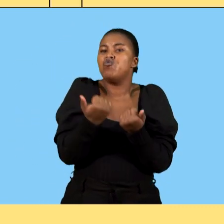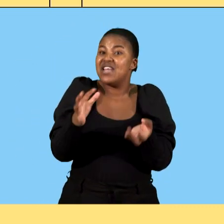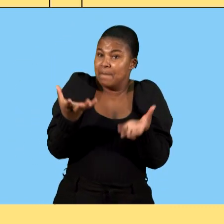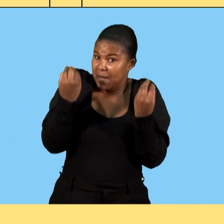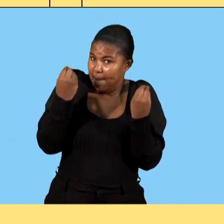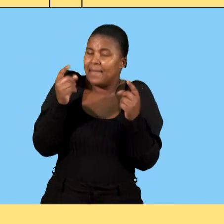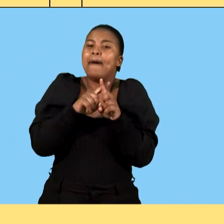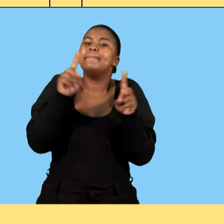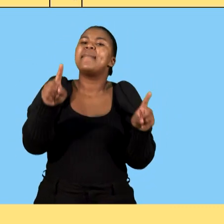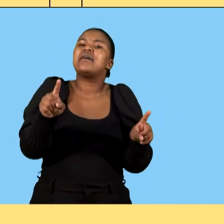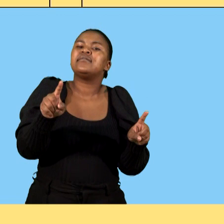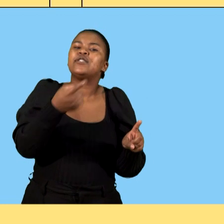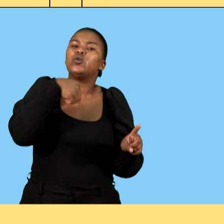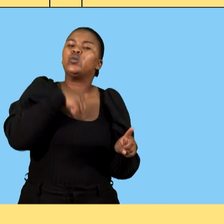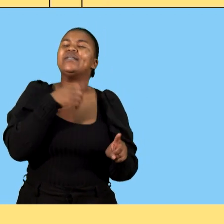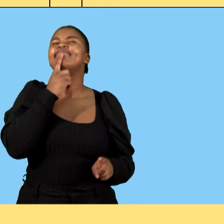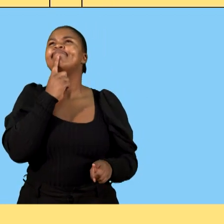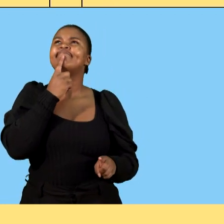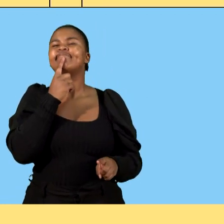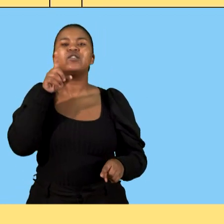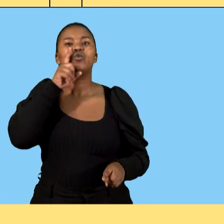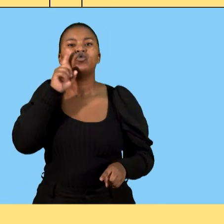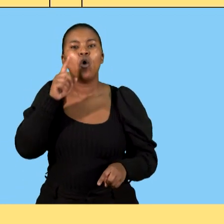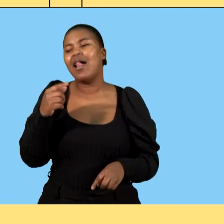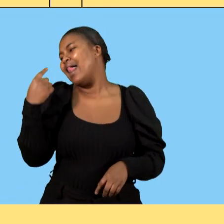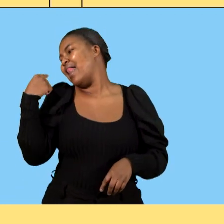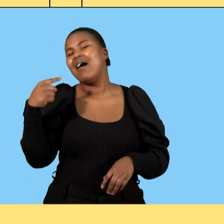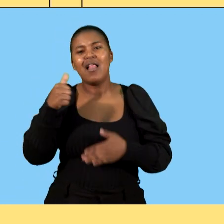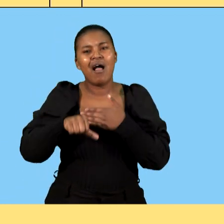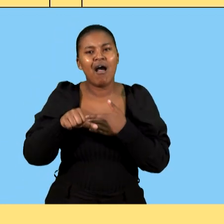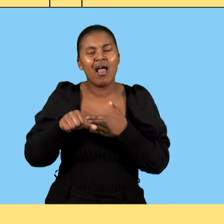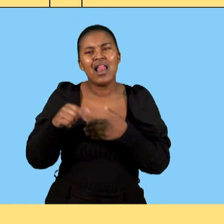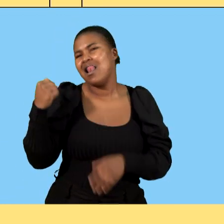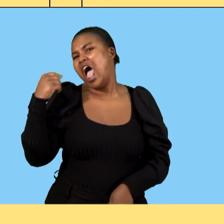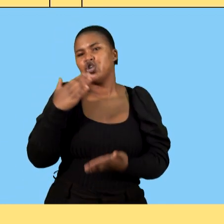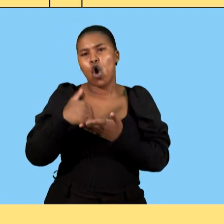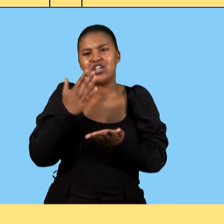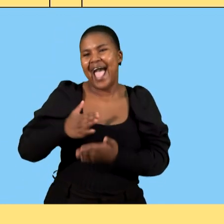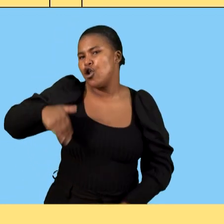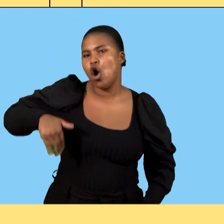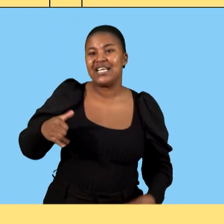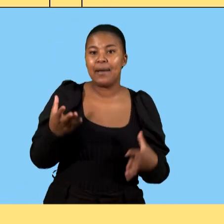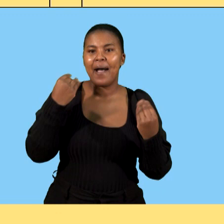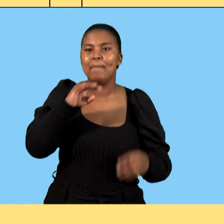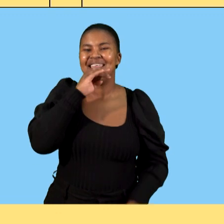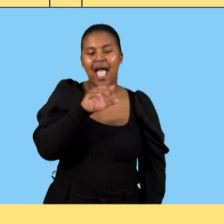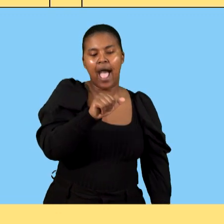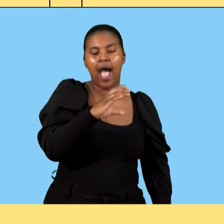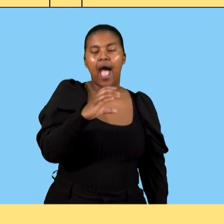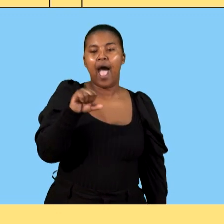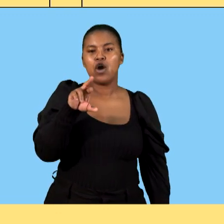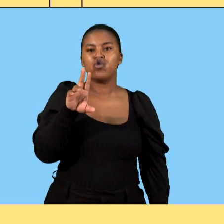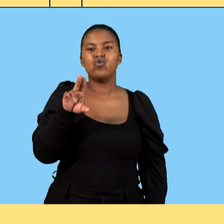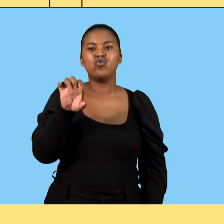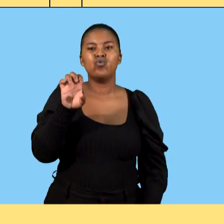received. However, we have interest for the last quarter that was not received, so that is accrued income. And we come to